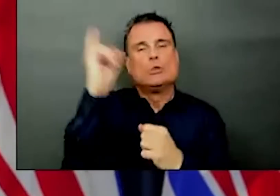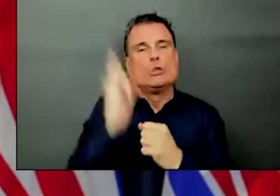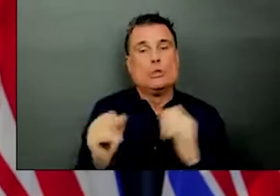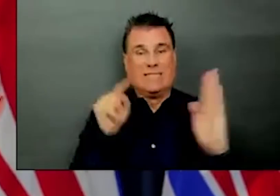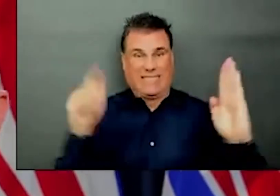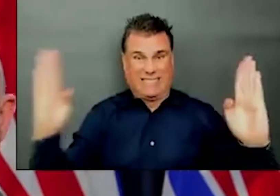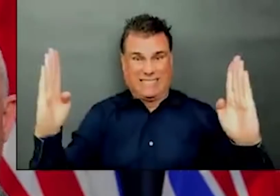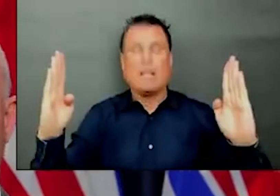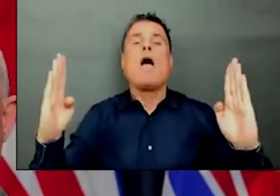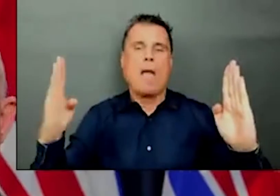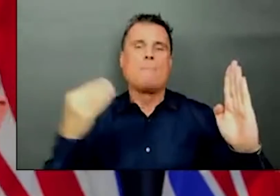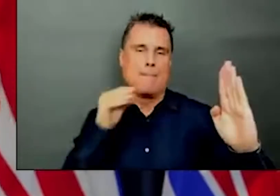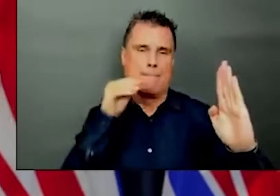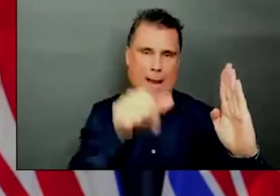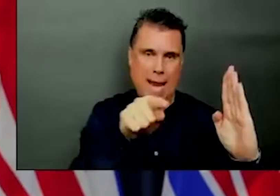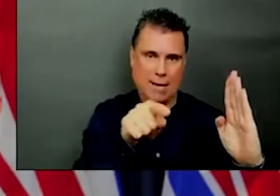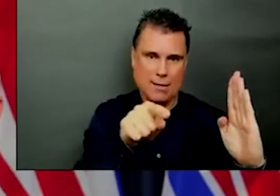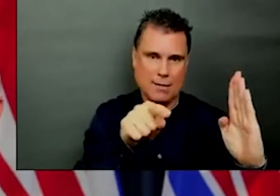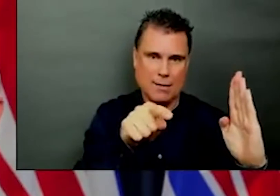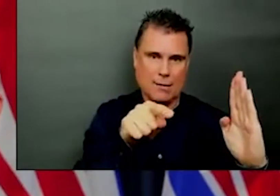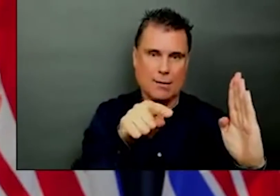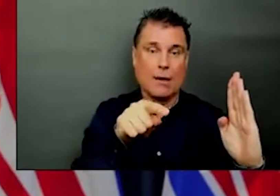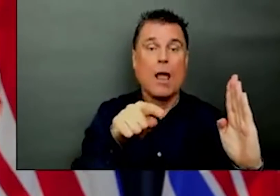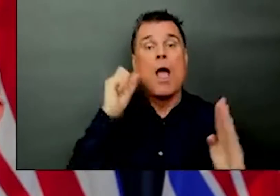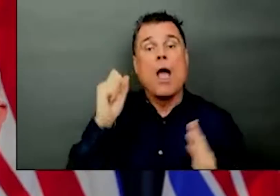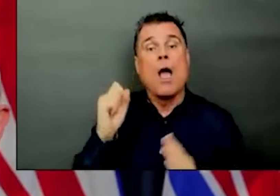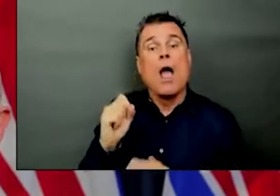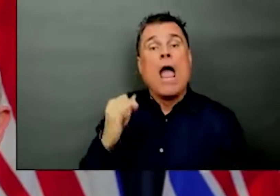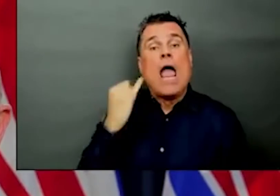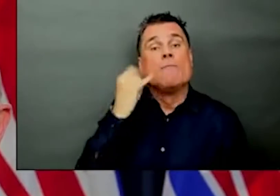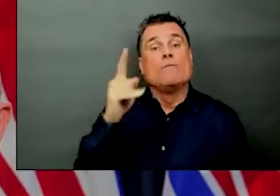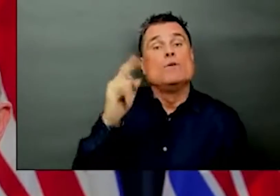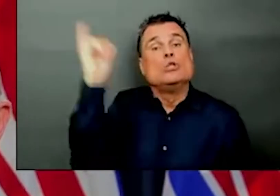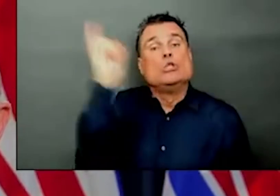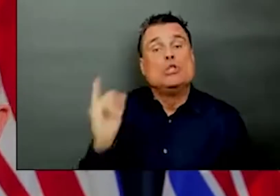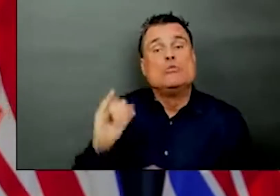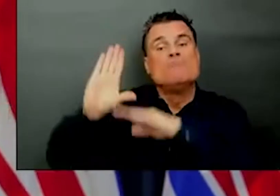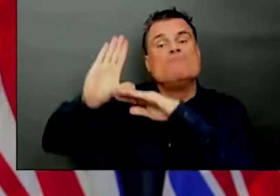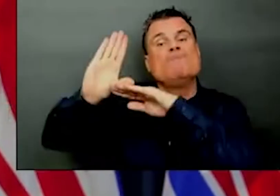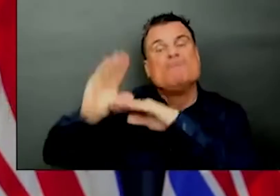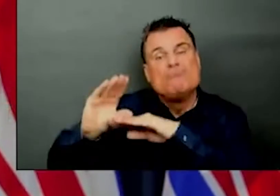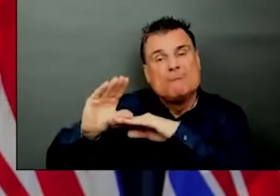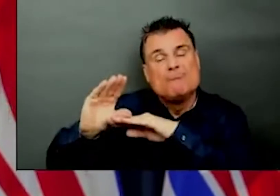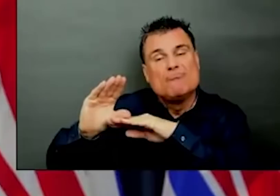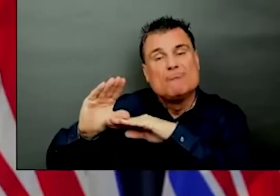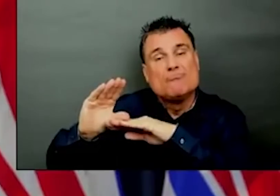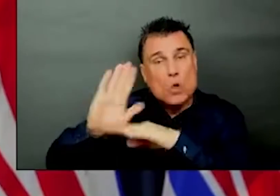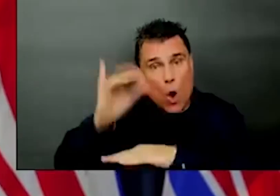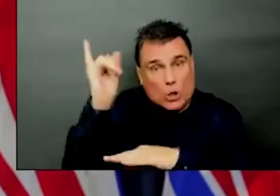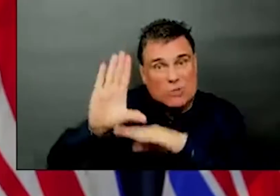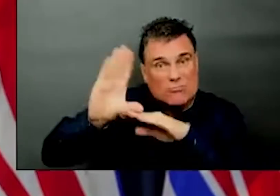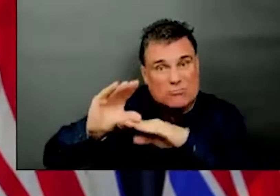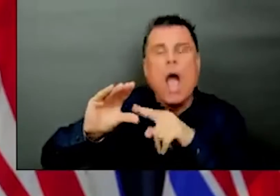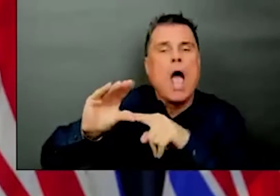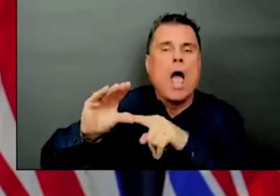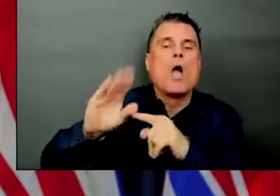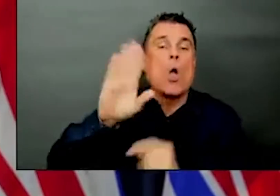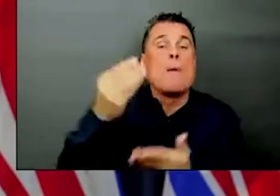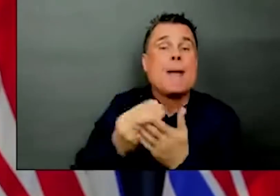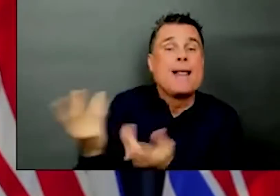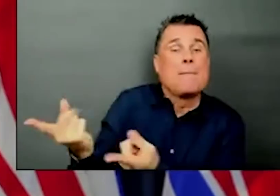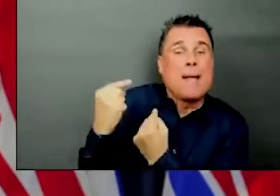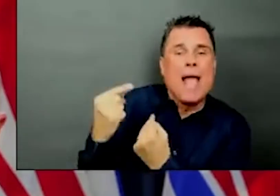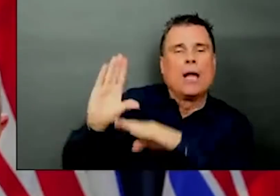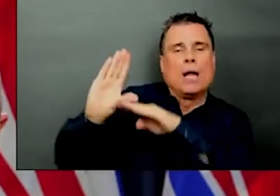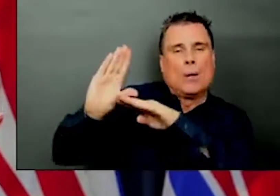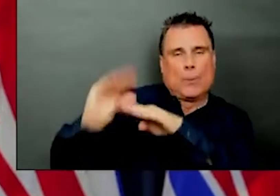partially insured during that time, then it would be a partial rebate coverage. And Nicolas, I know you're on the line. Have I missed